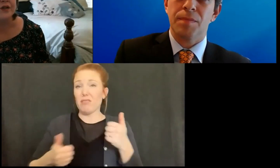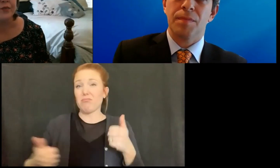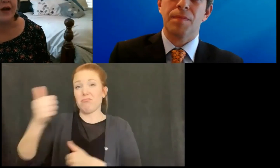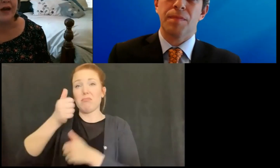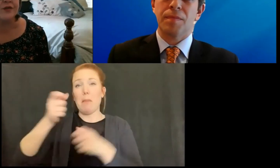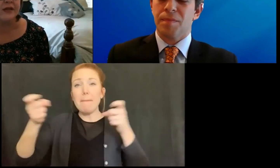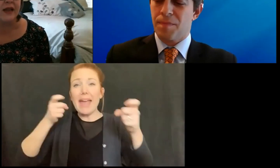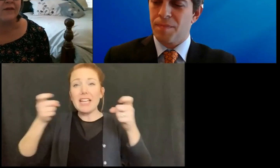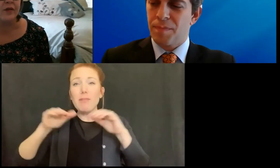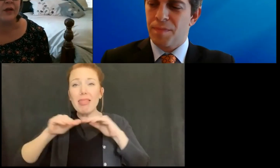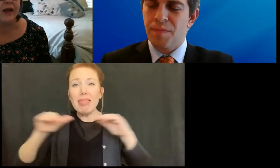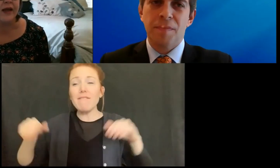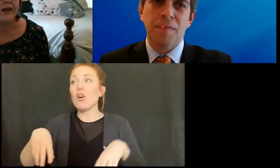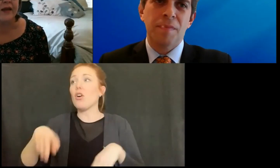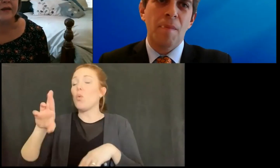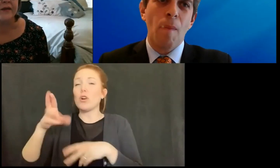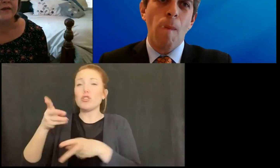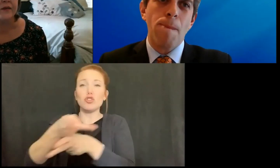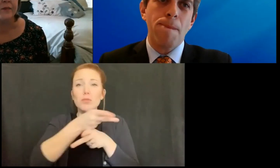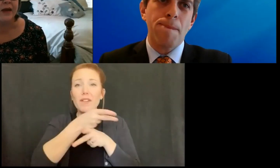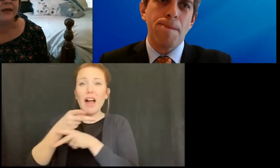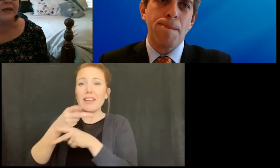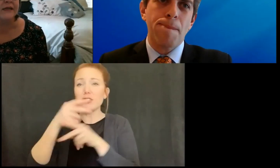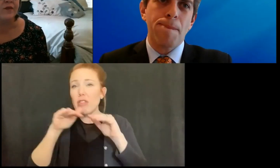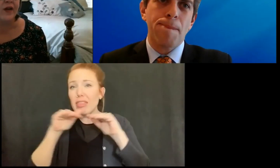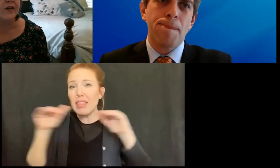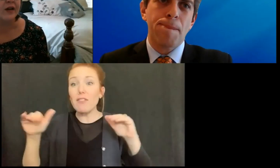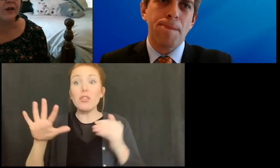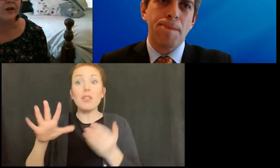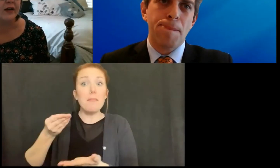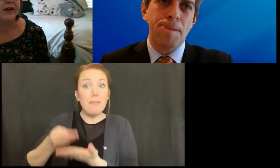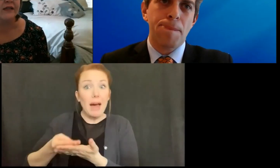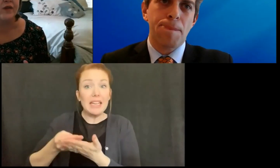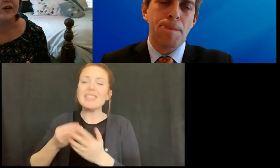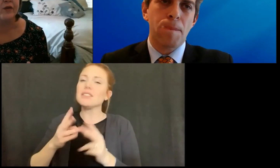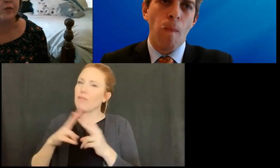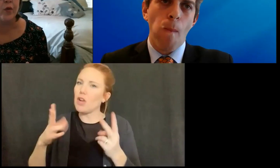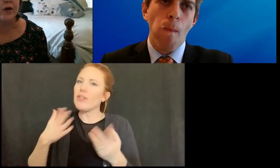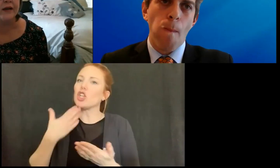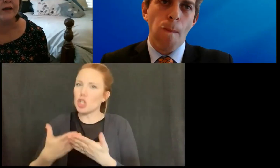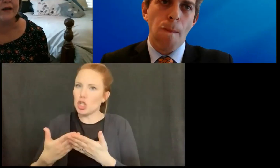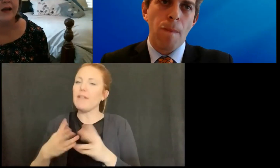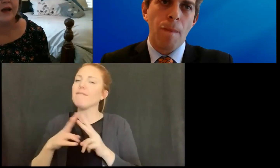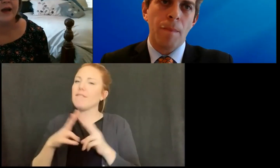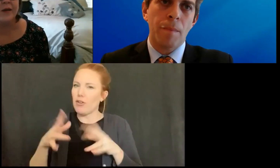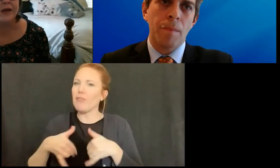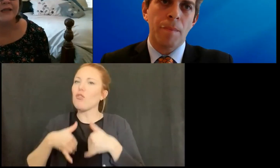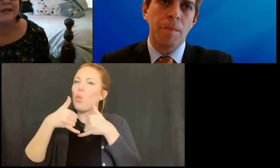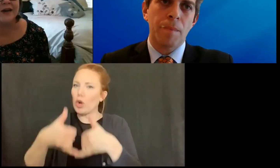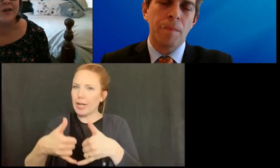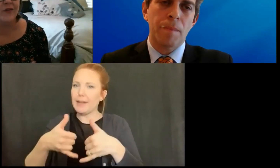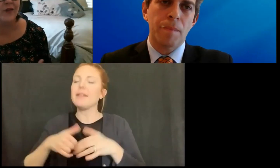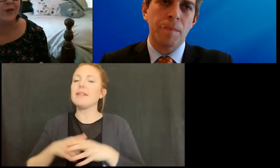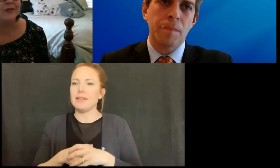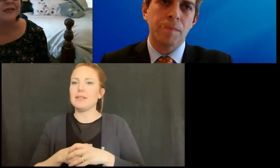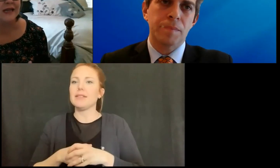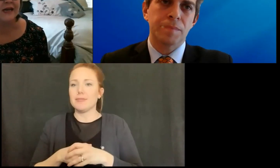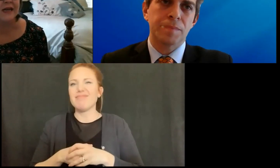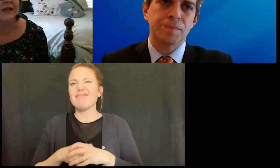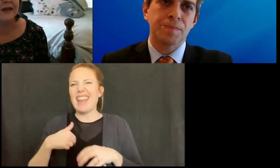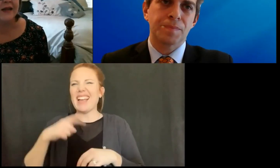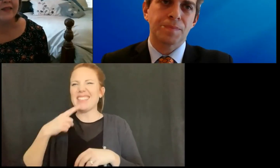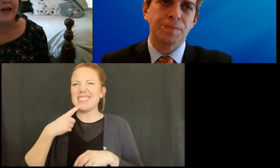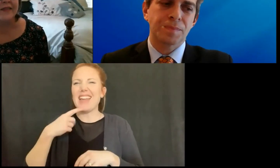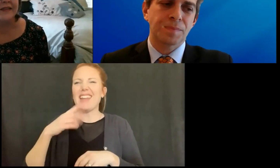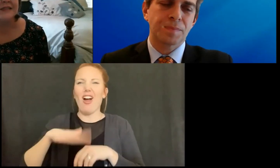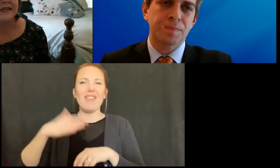get into supervisory level, and the money is very good and it's very rewarding. I said it on the phone to